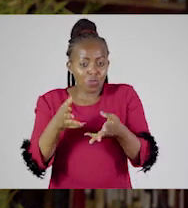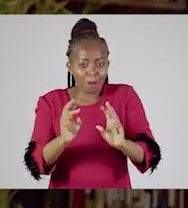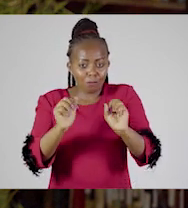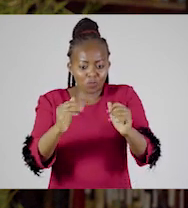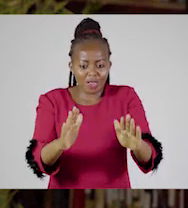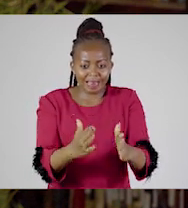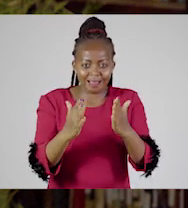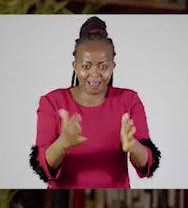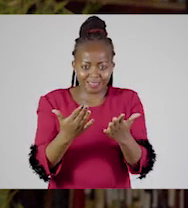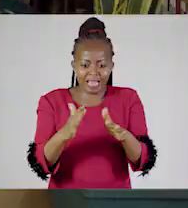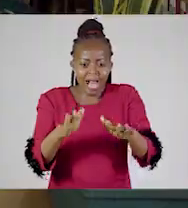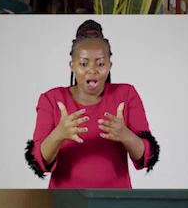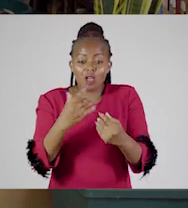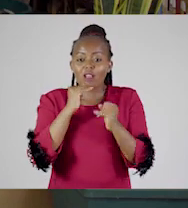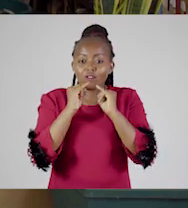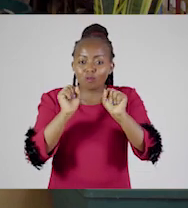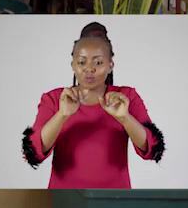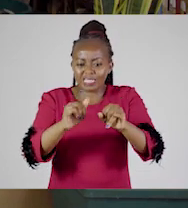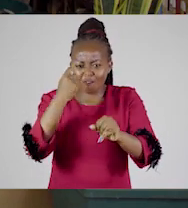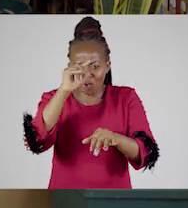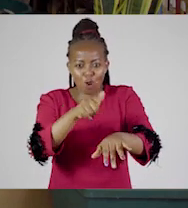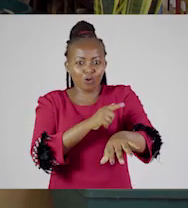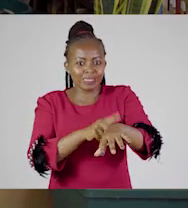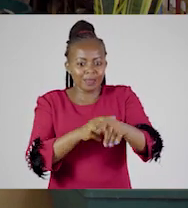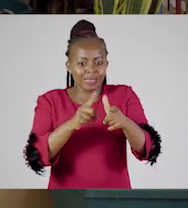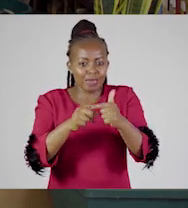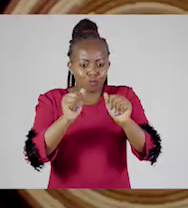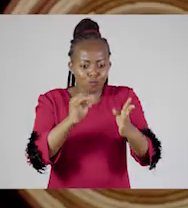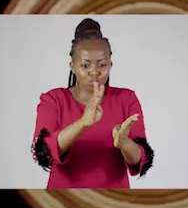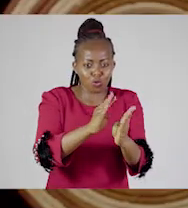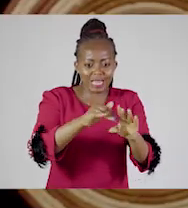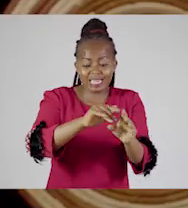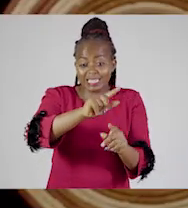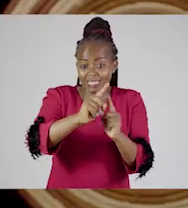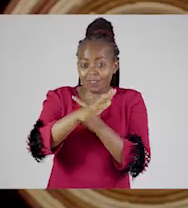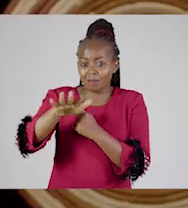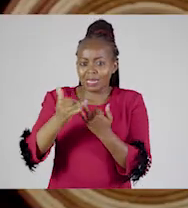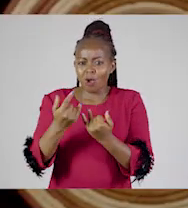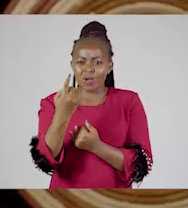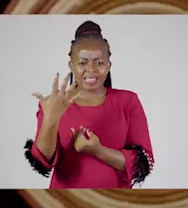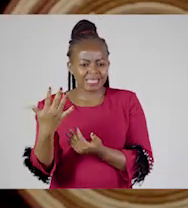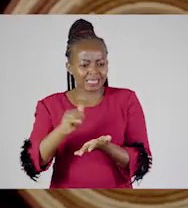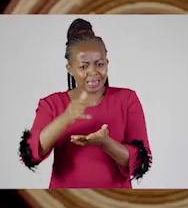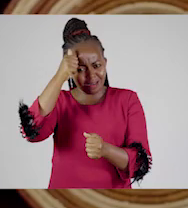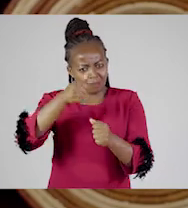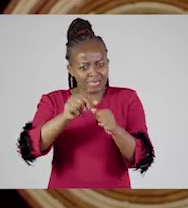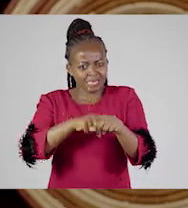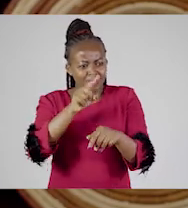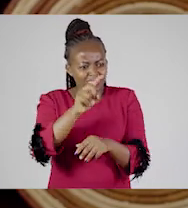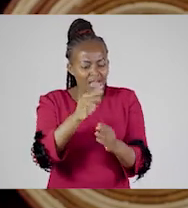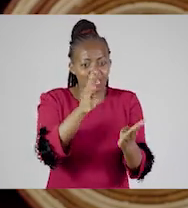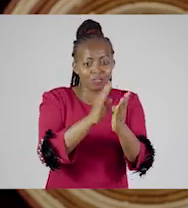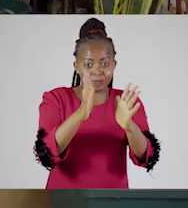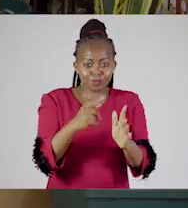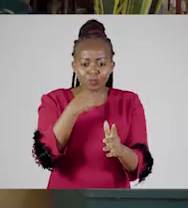digitization encourages the longevity of information in different formats and in different places. You know, one of the things I remember seeing when I'd see archivists